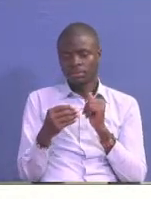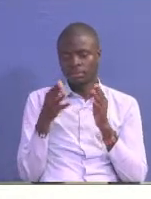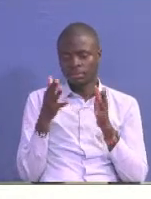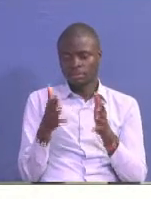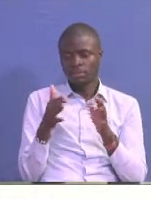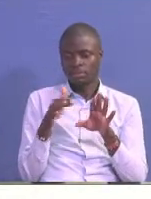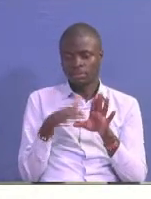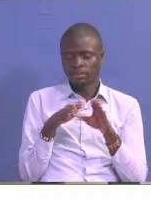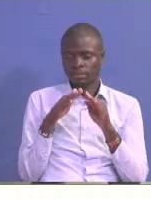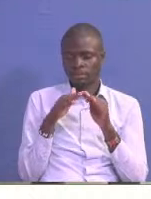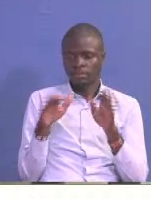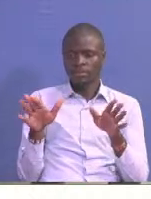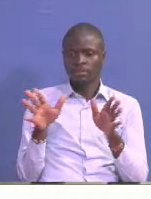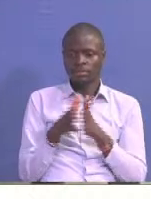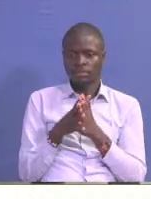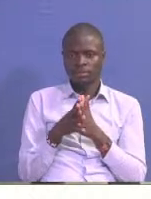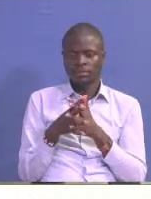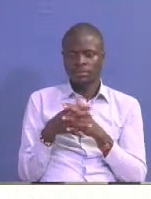available in the market